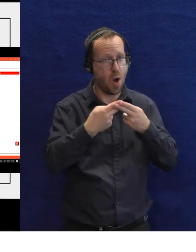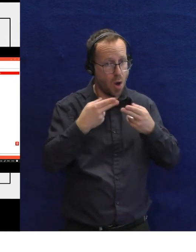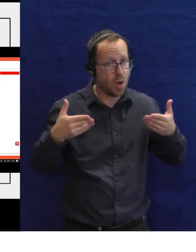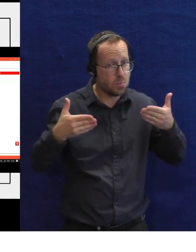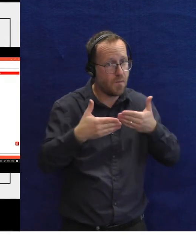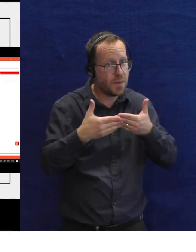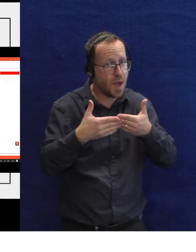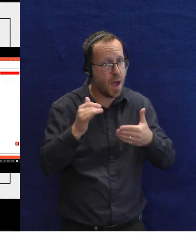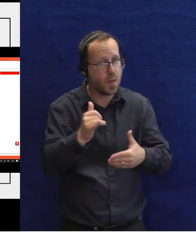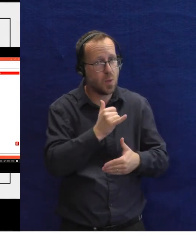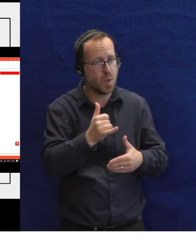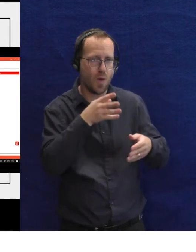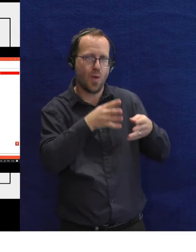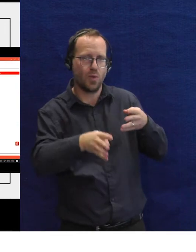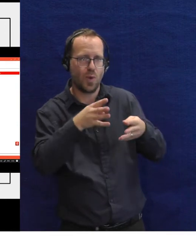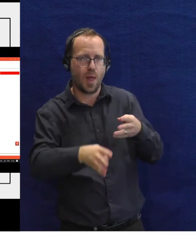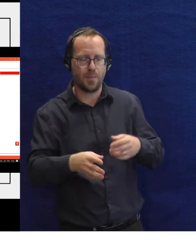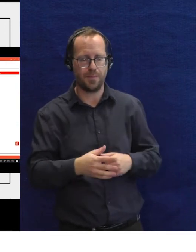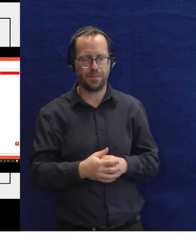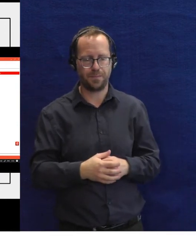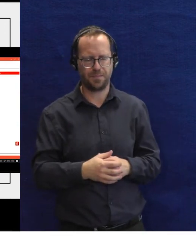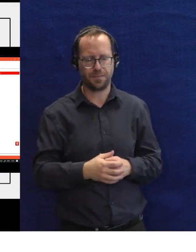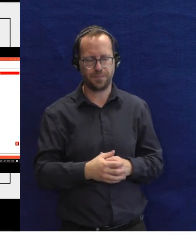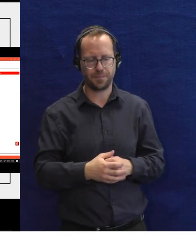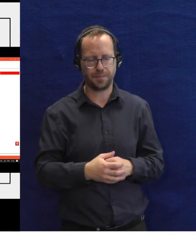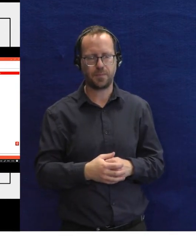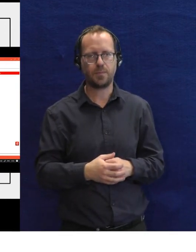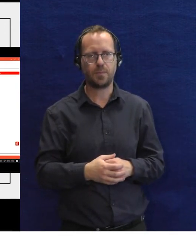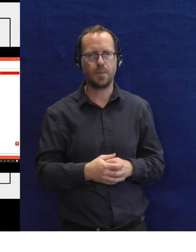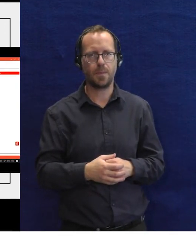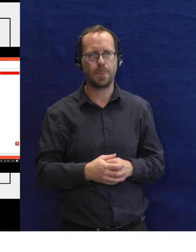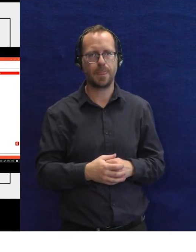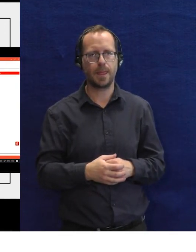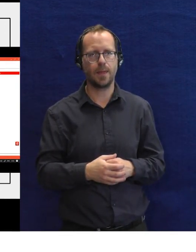She opened her mouth and a terrible scream came out.